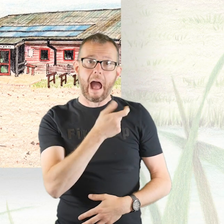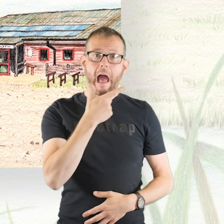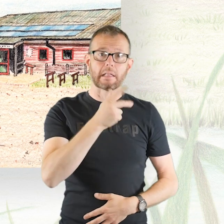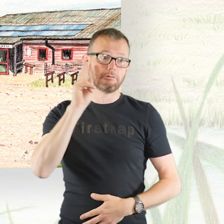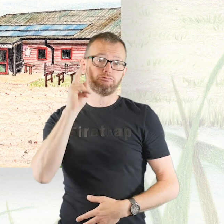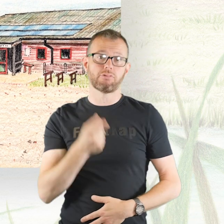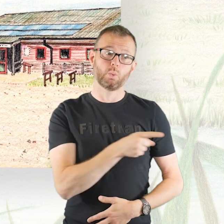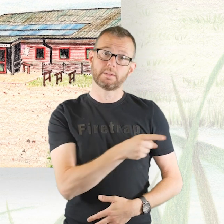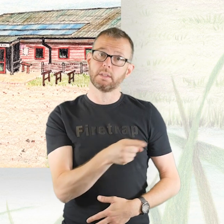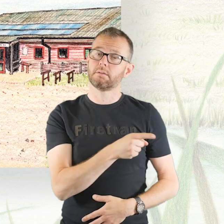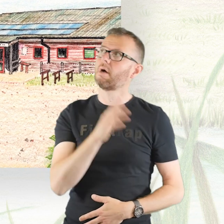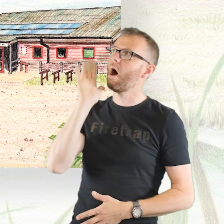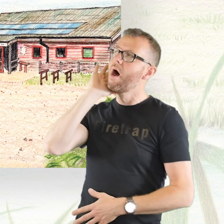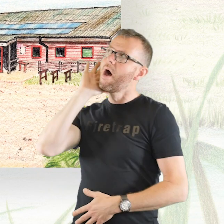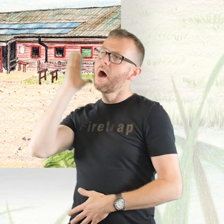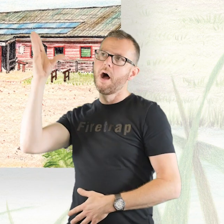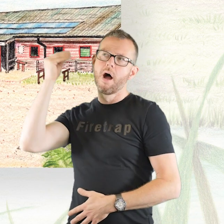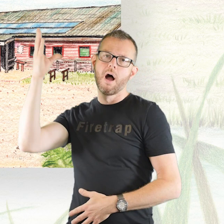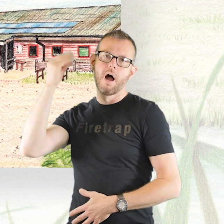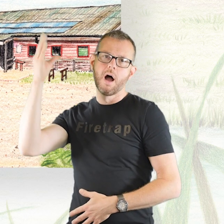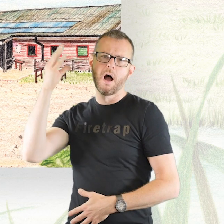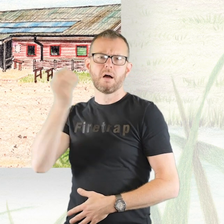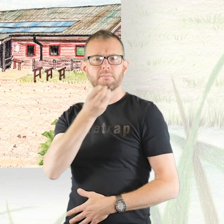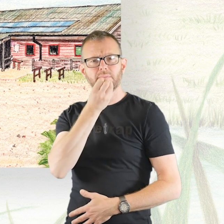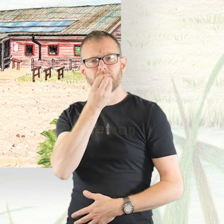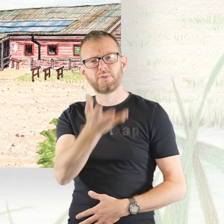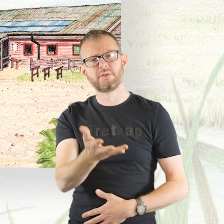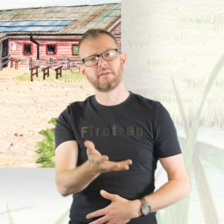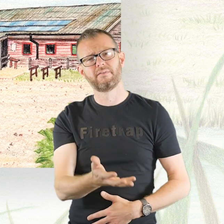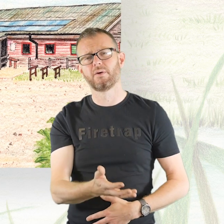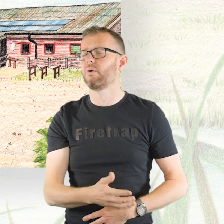Alex and Rosie listened to the song. It was beautiful.